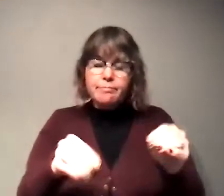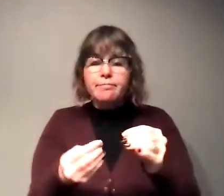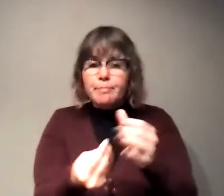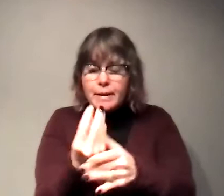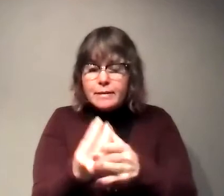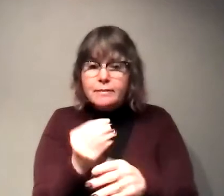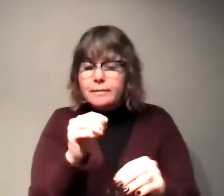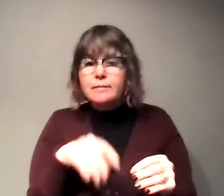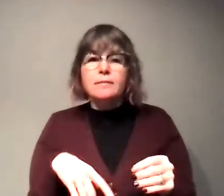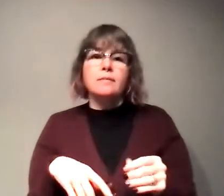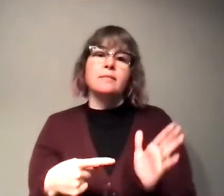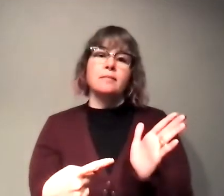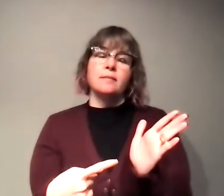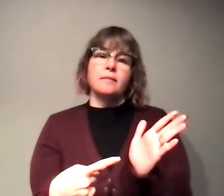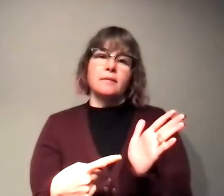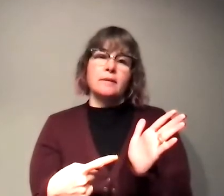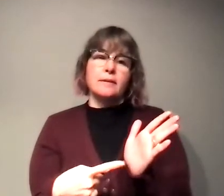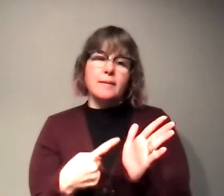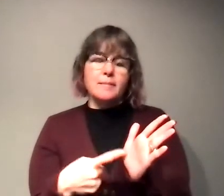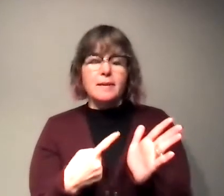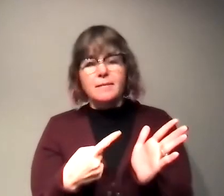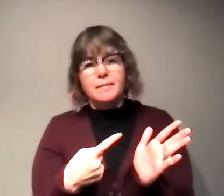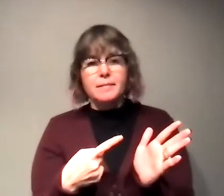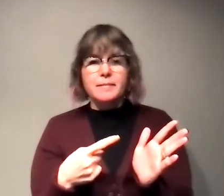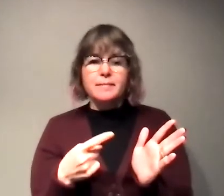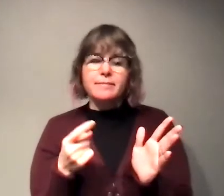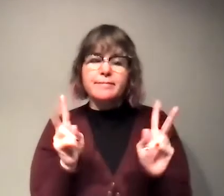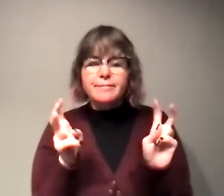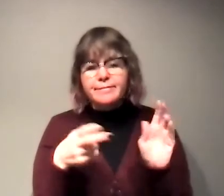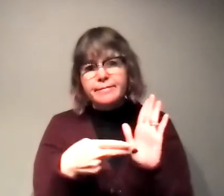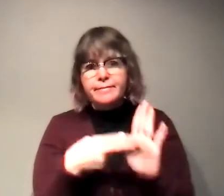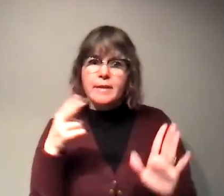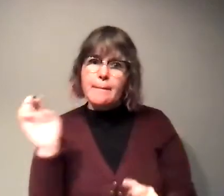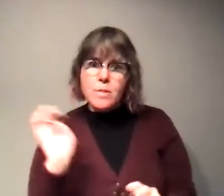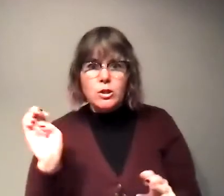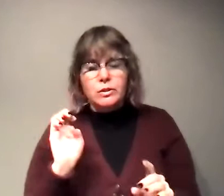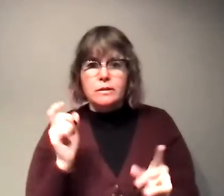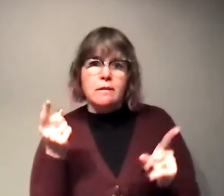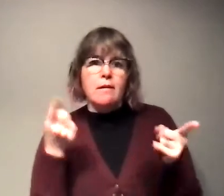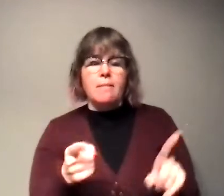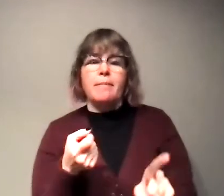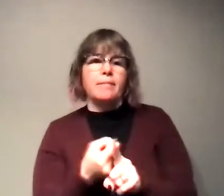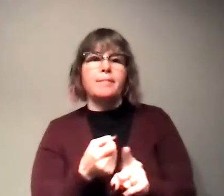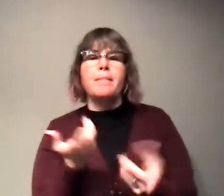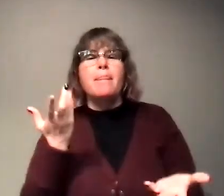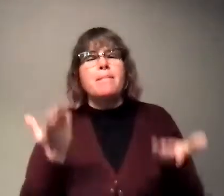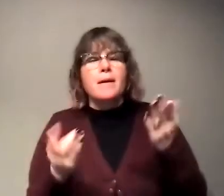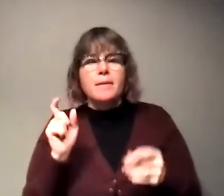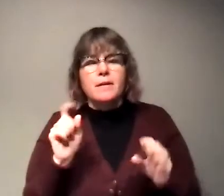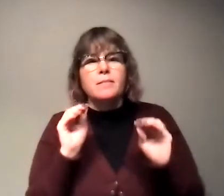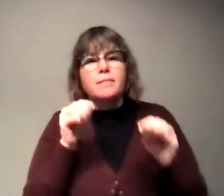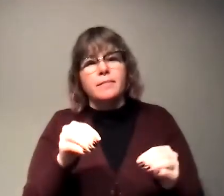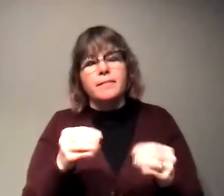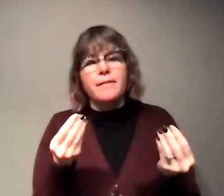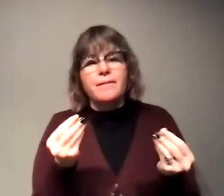areas. Sometimes if it's kind of an emergency situation, then we might need to put something like a